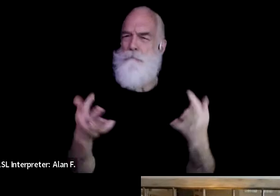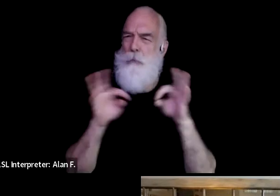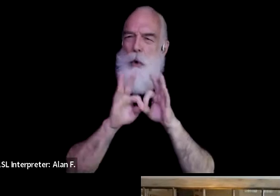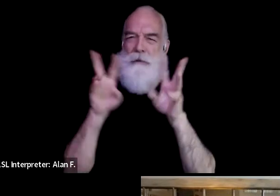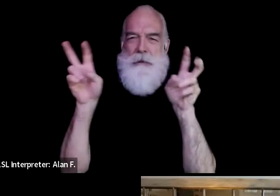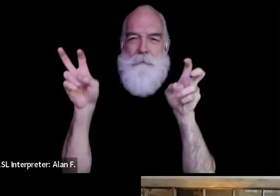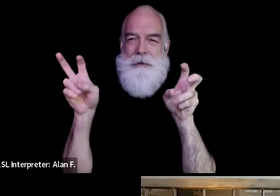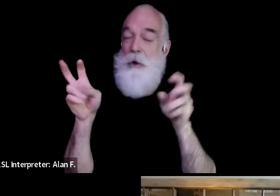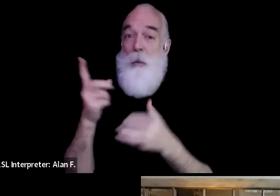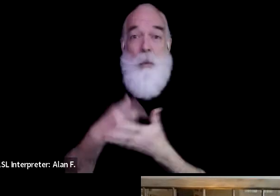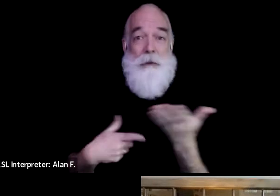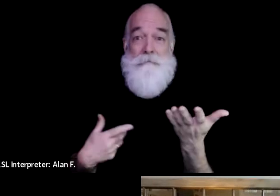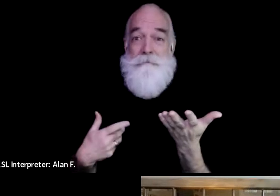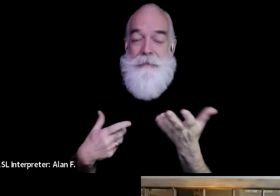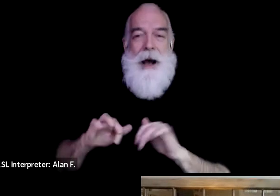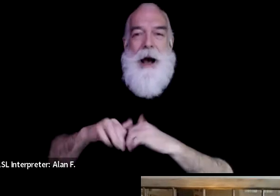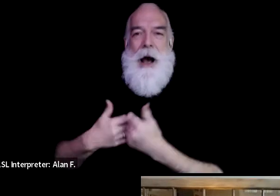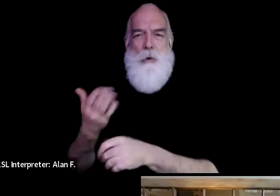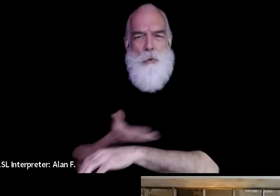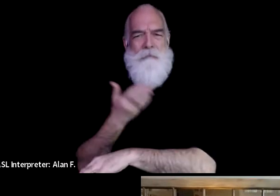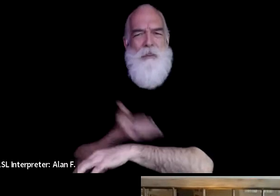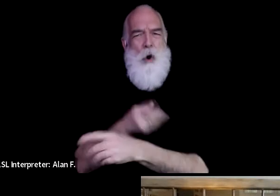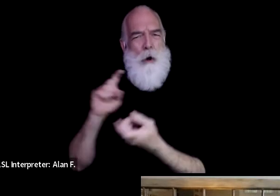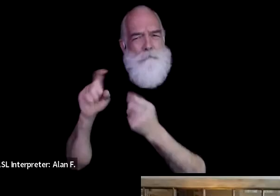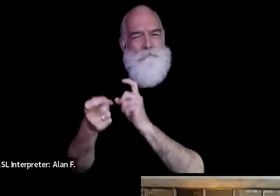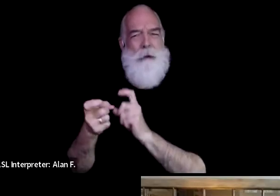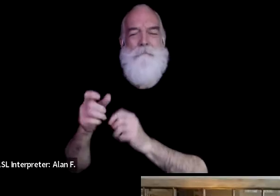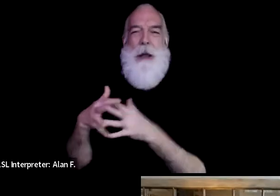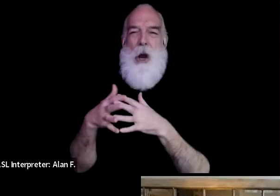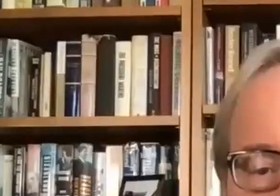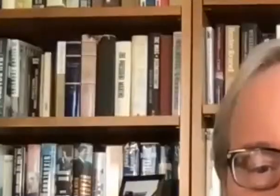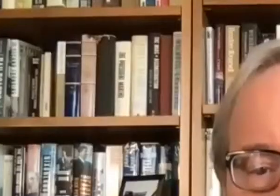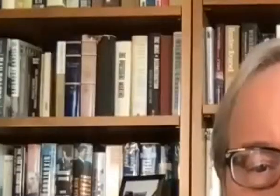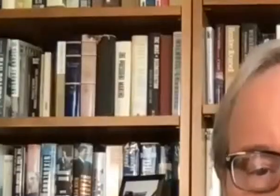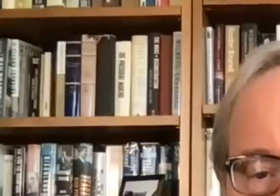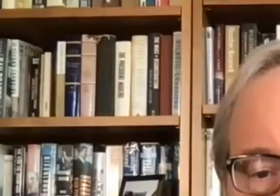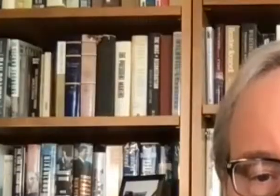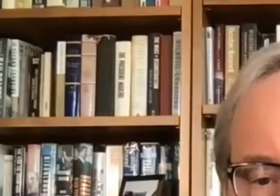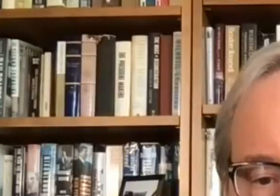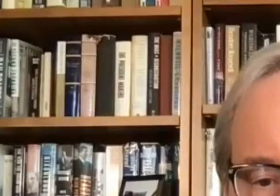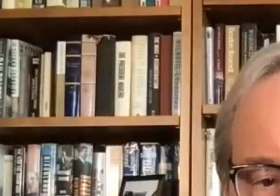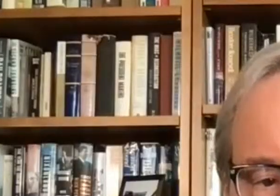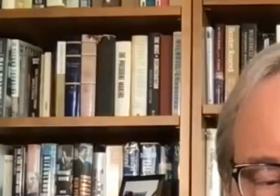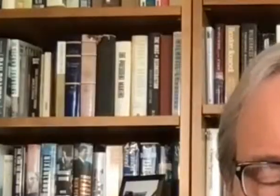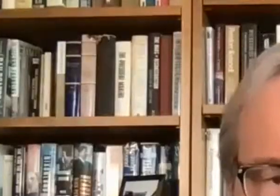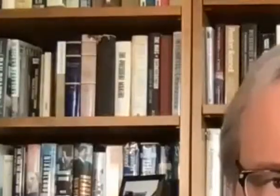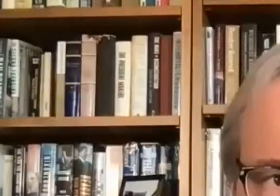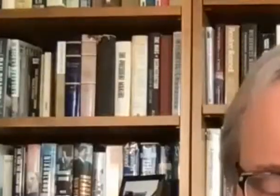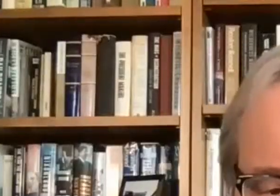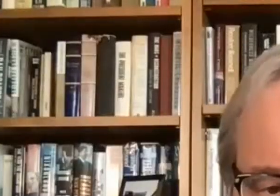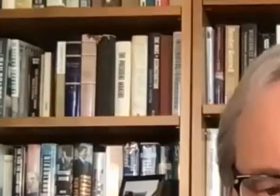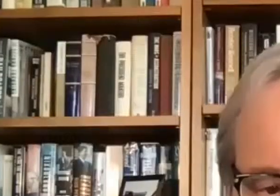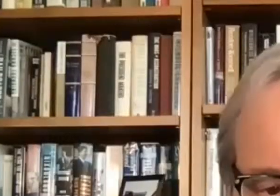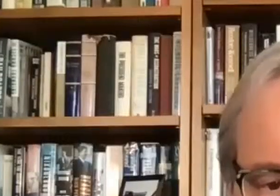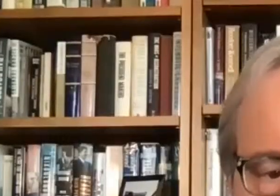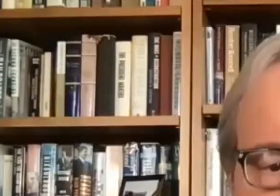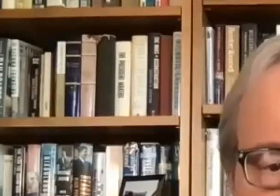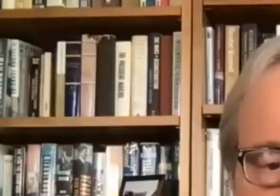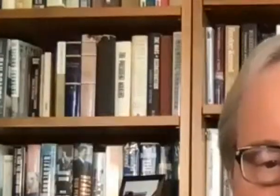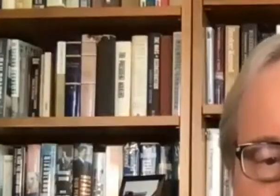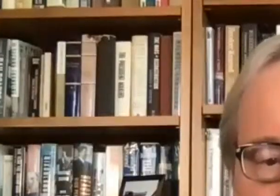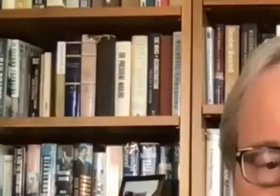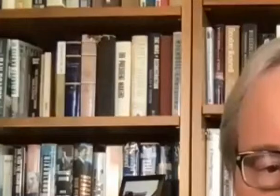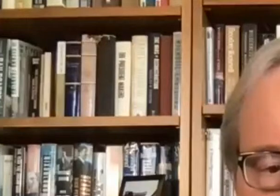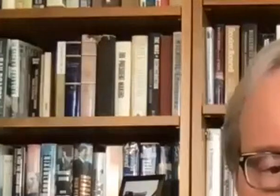to reform America's criminal justice system and what it will take to sustain public support for reform in a complex and